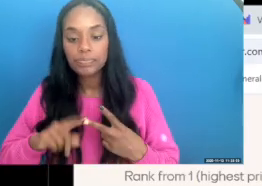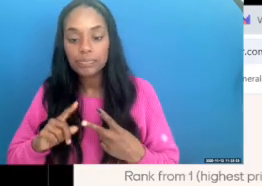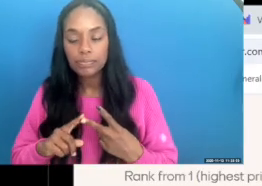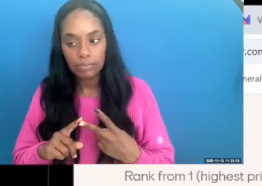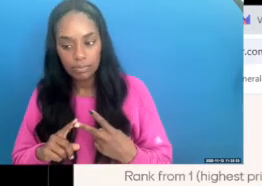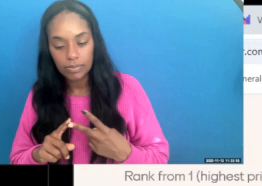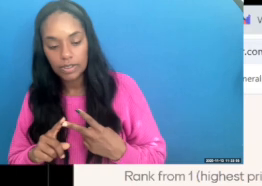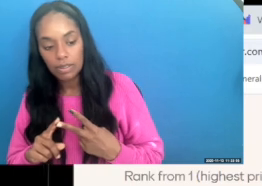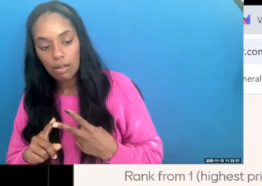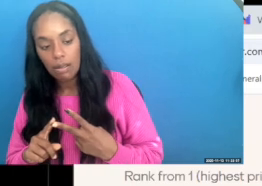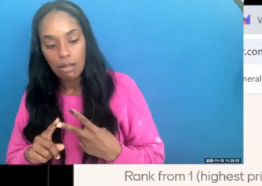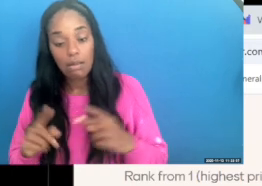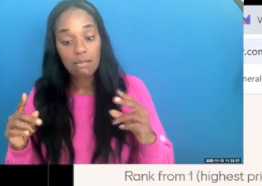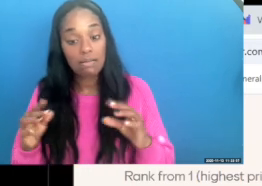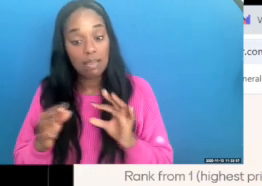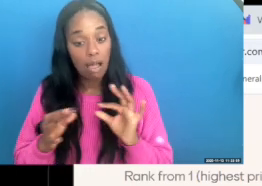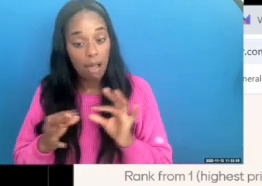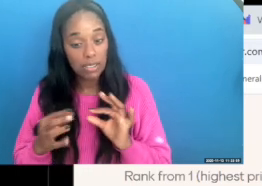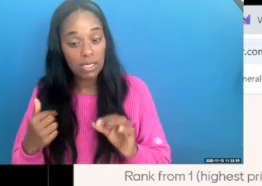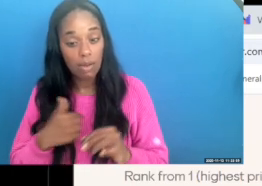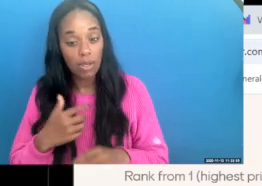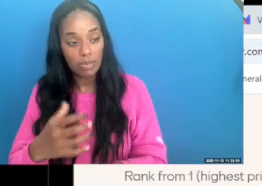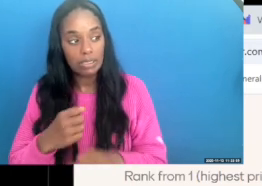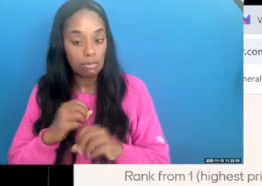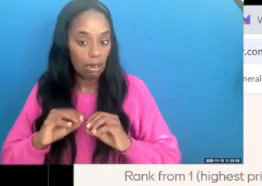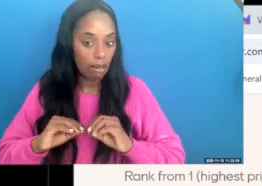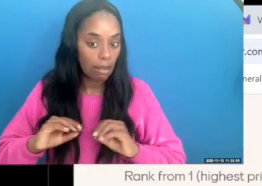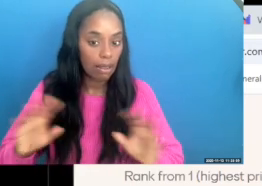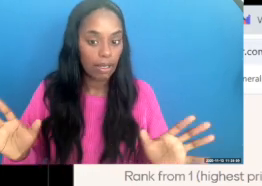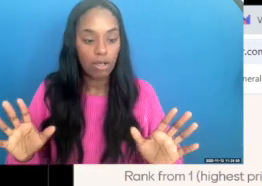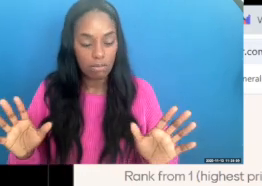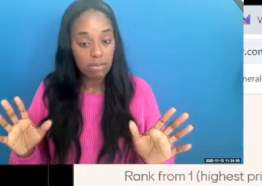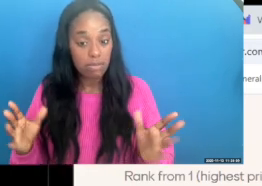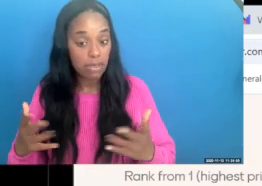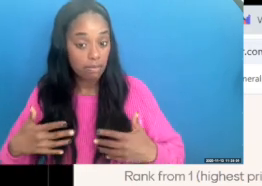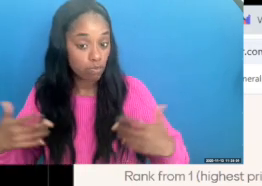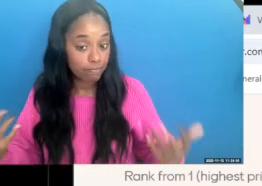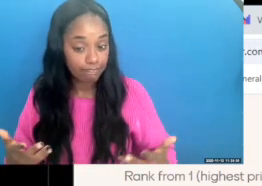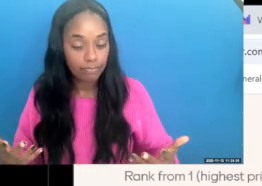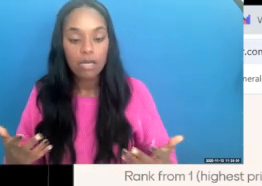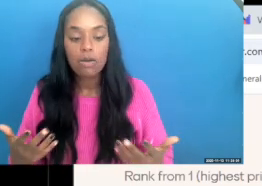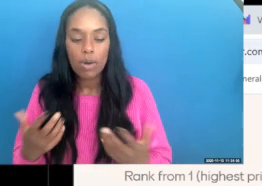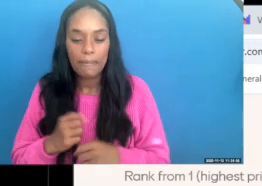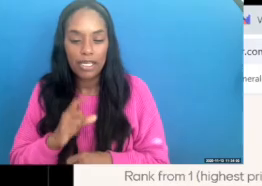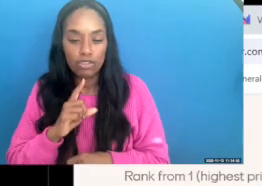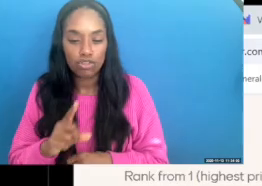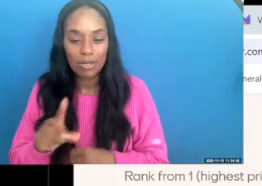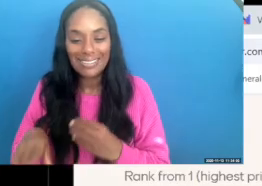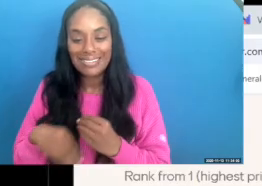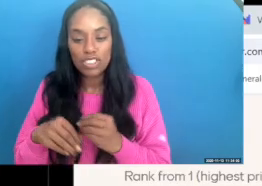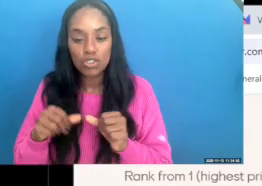in kind of where that has ended up. So I want to make sure to first address that. And then secondly, the comments that we've